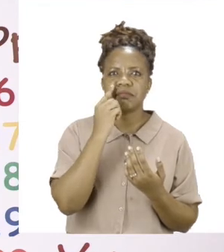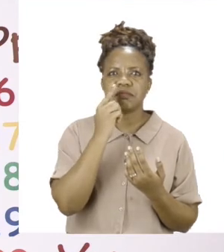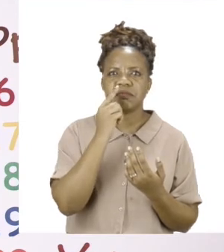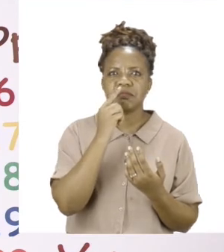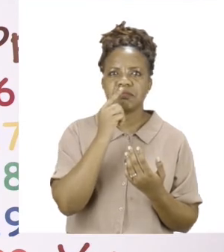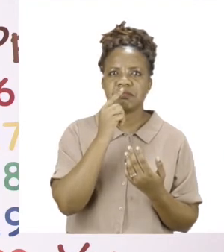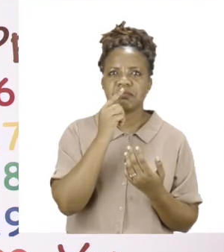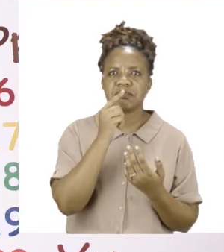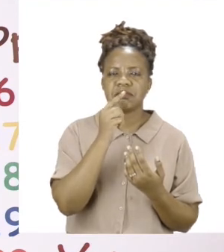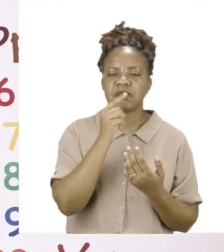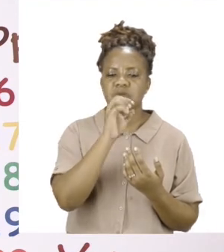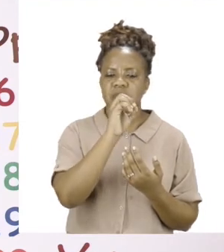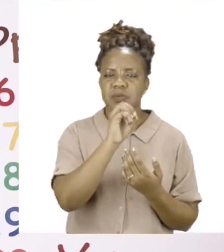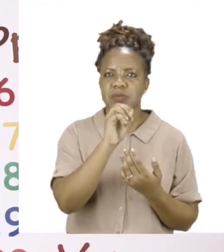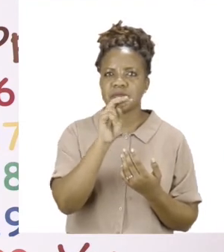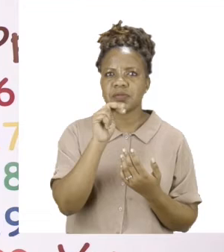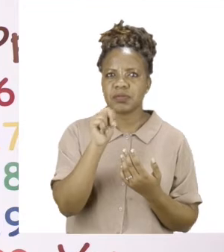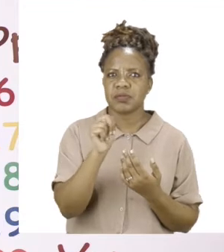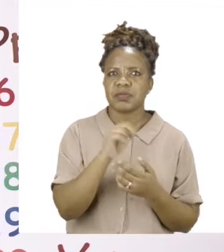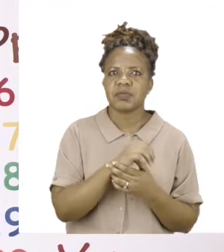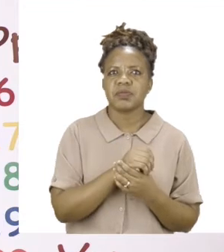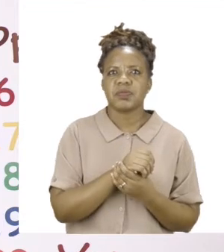The letter N.